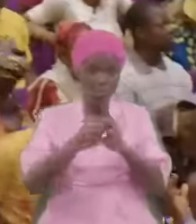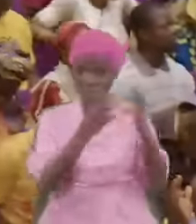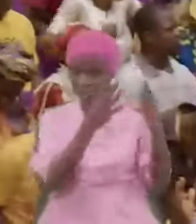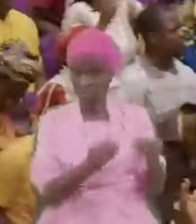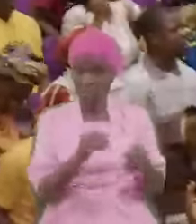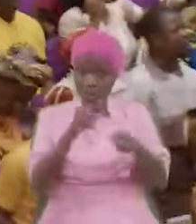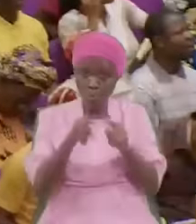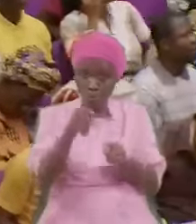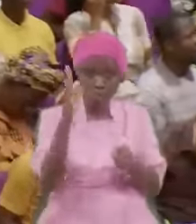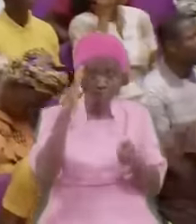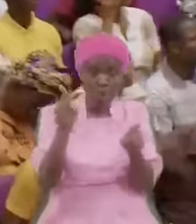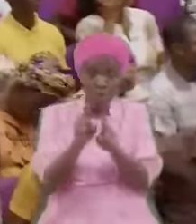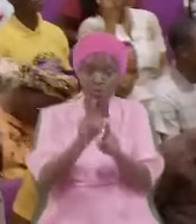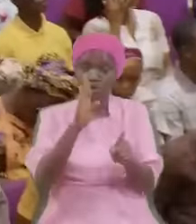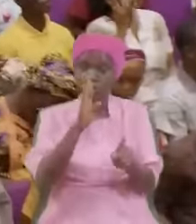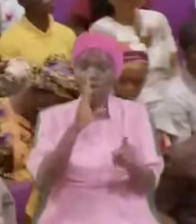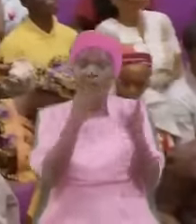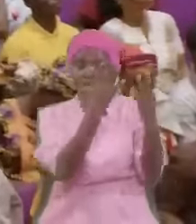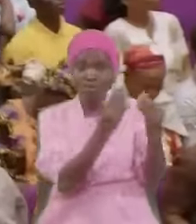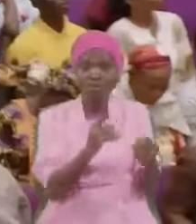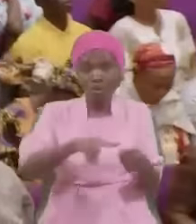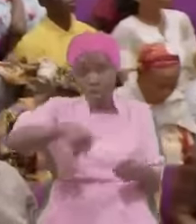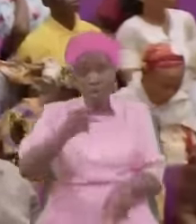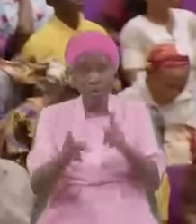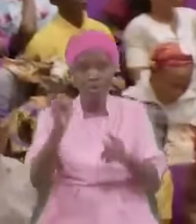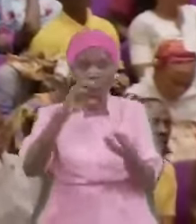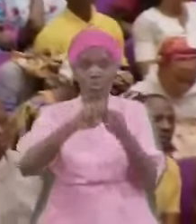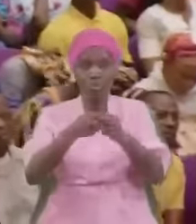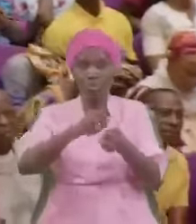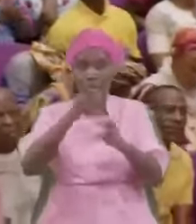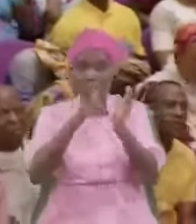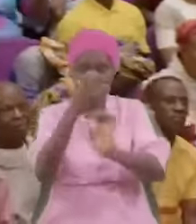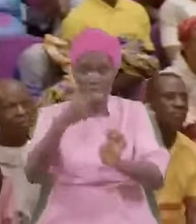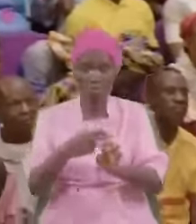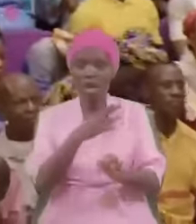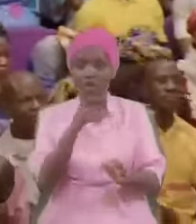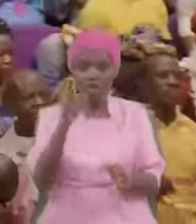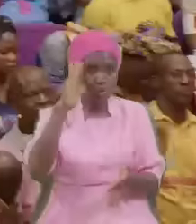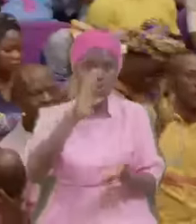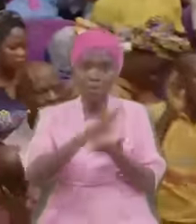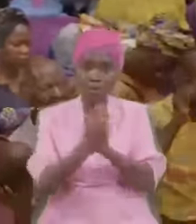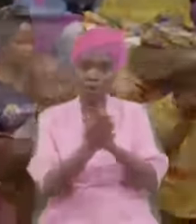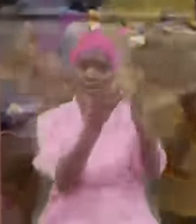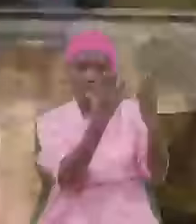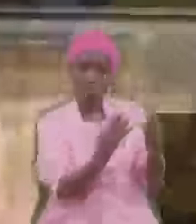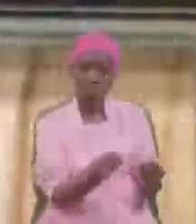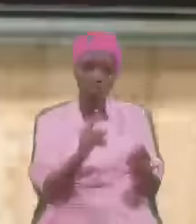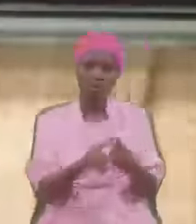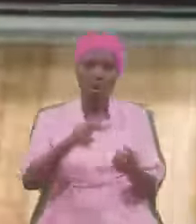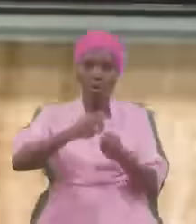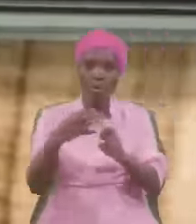people. A solution to the problems of your family. A solution to the problem in your